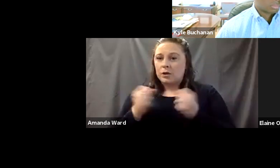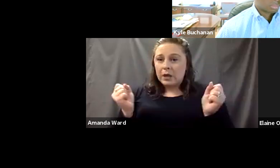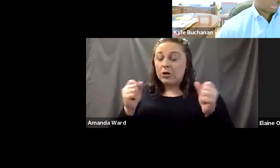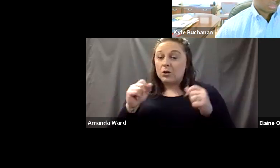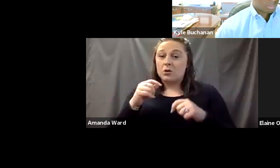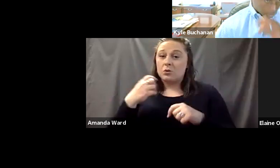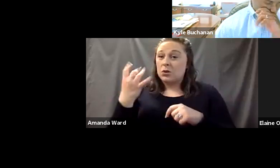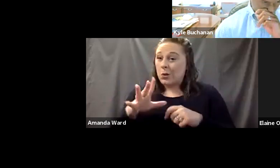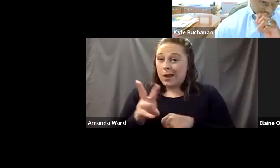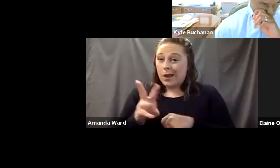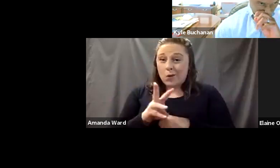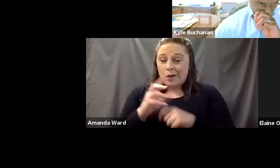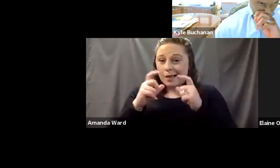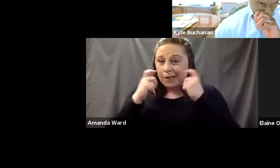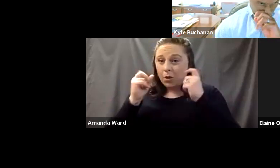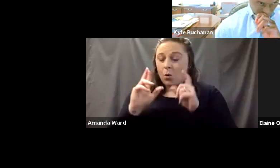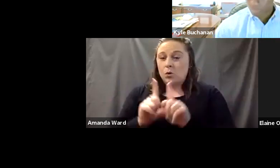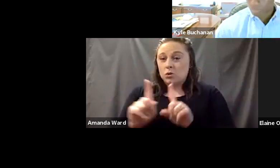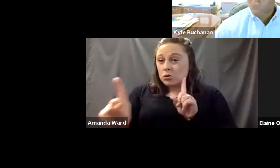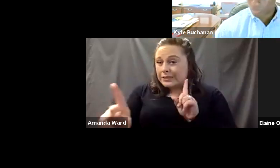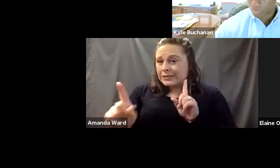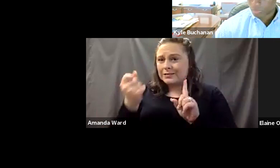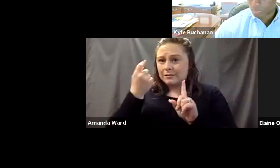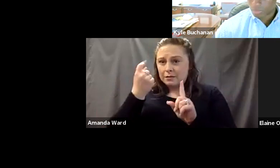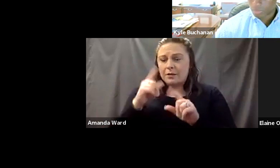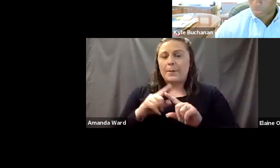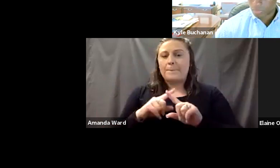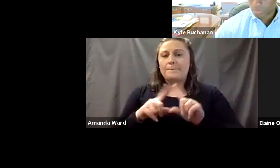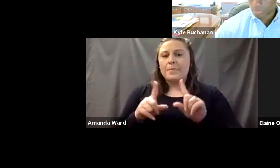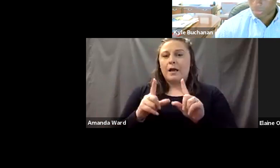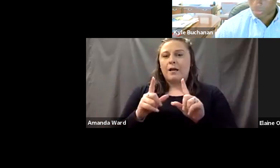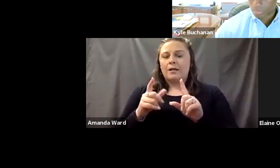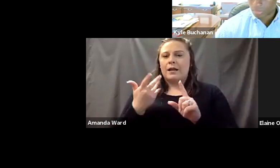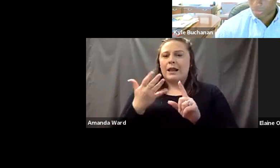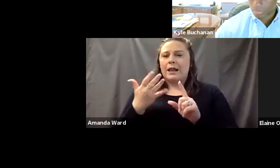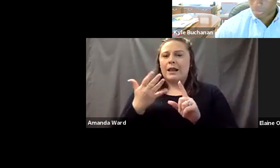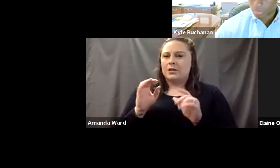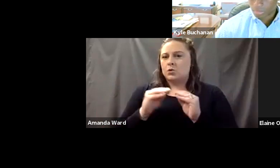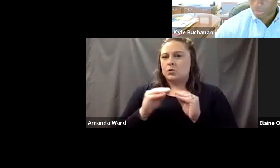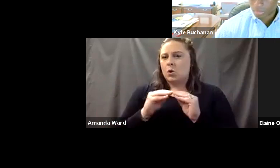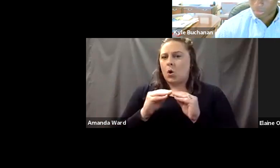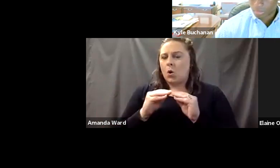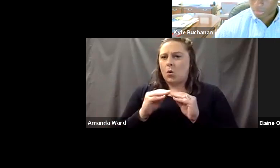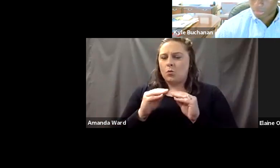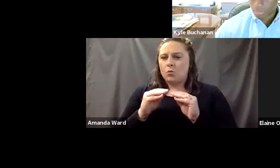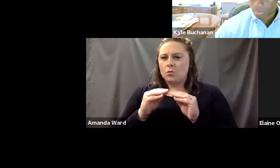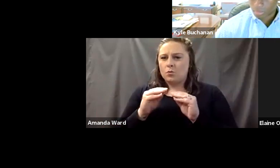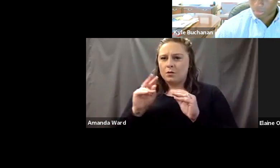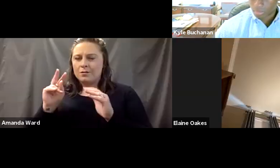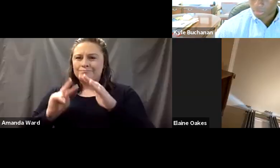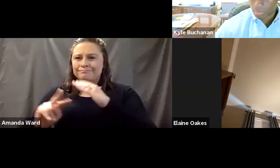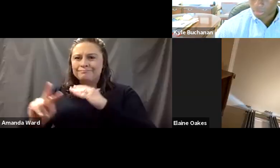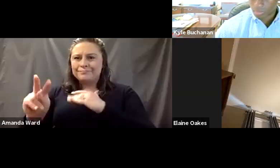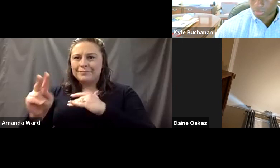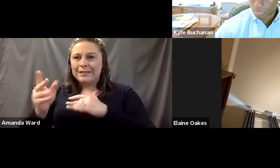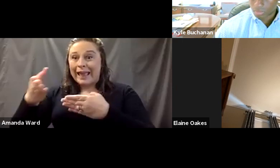like wearing masks or social distancing, but with there kind of being no perceivable end to mask ordinances, again, this